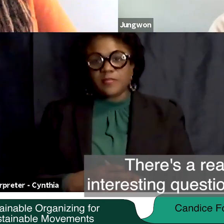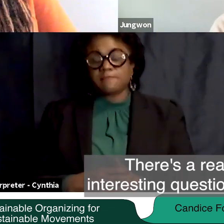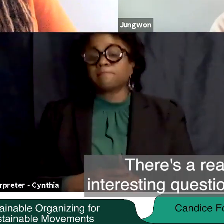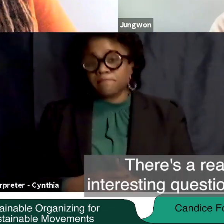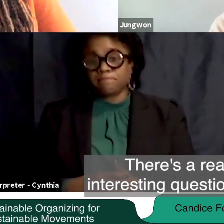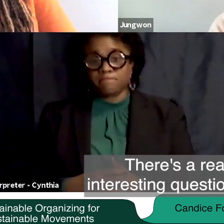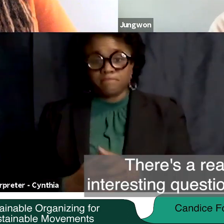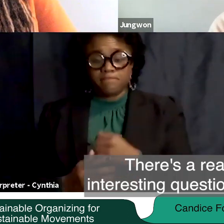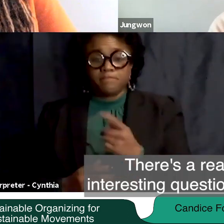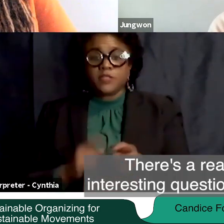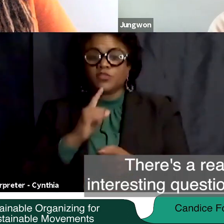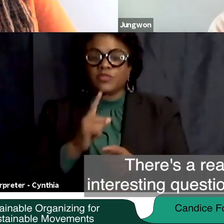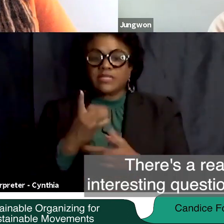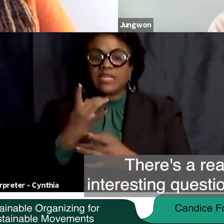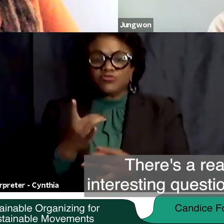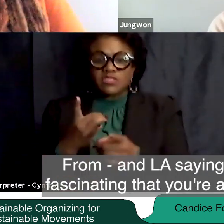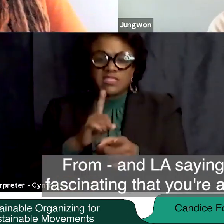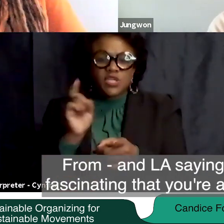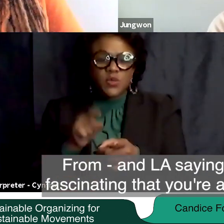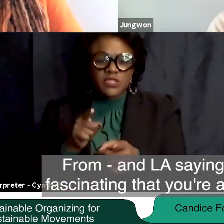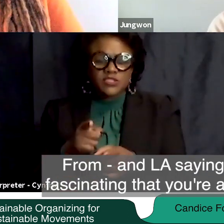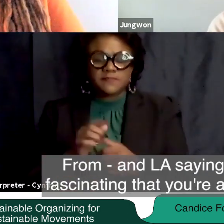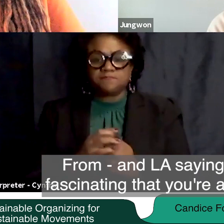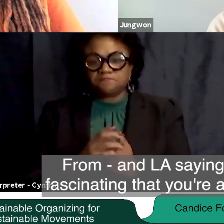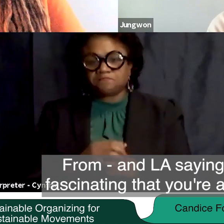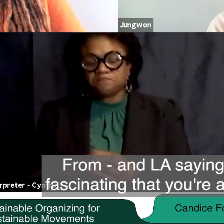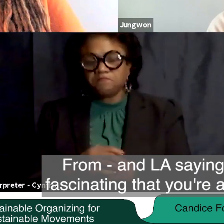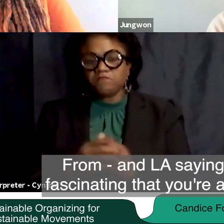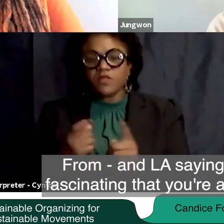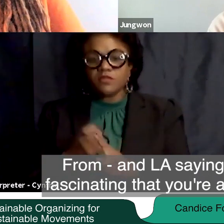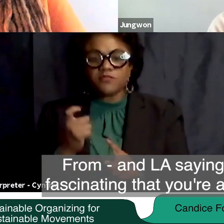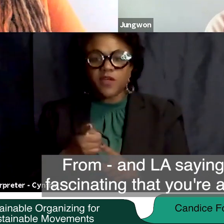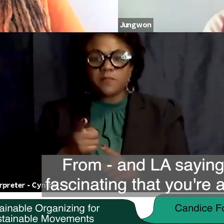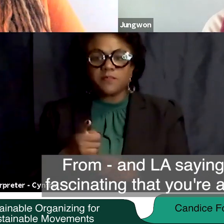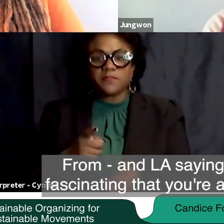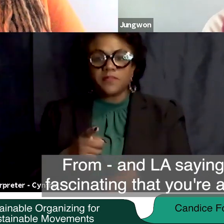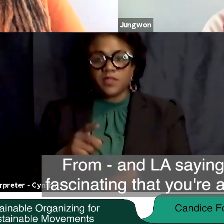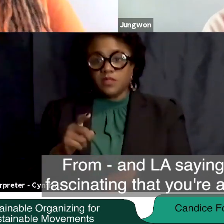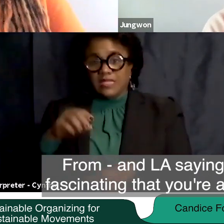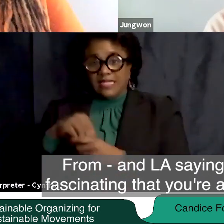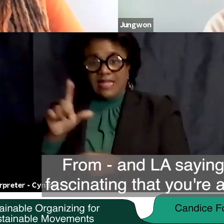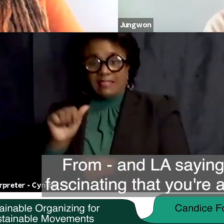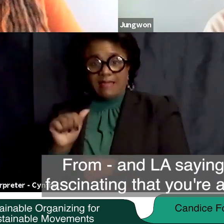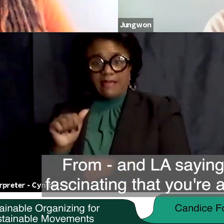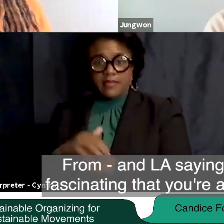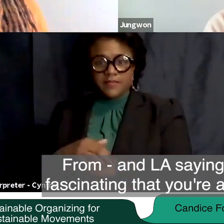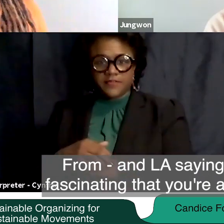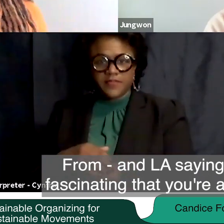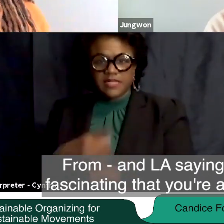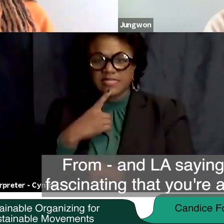a really interesting question here from Yuhei Ogawa in LA,